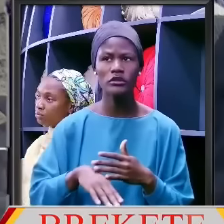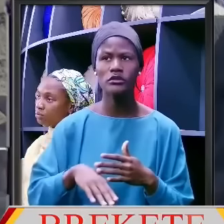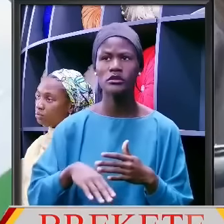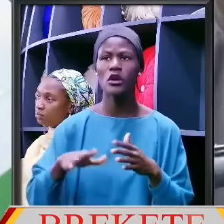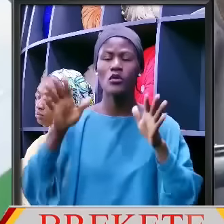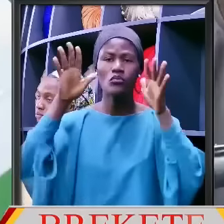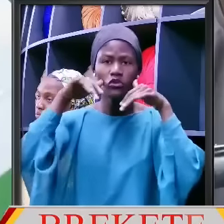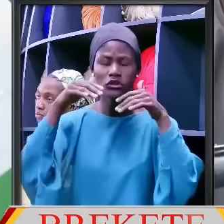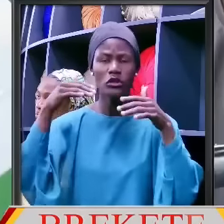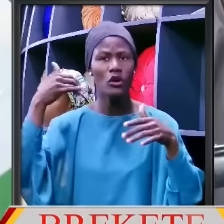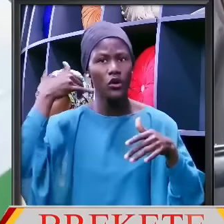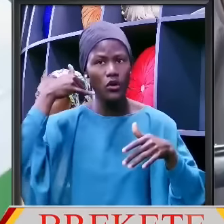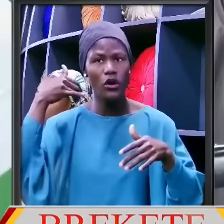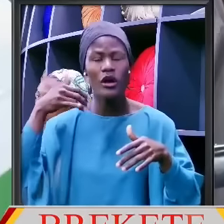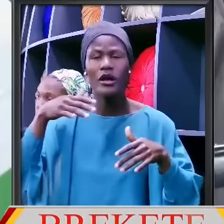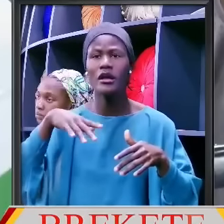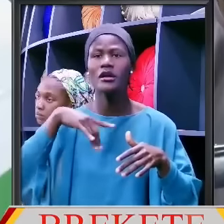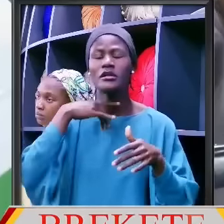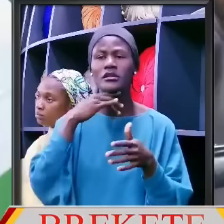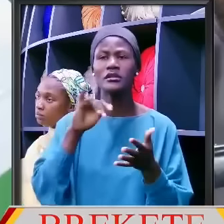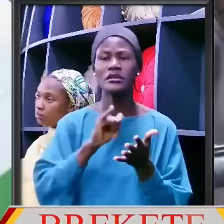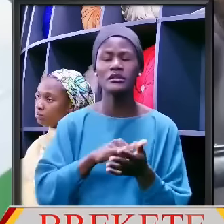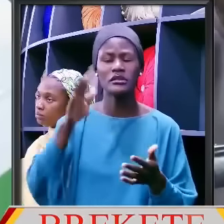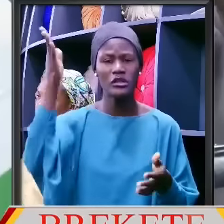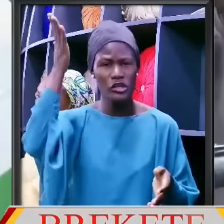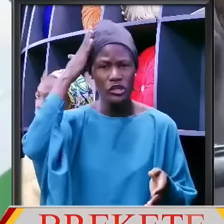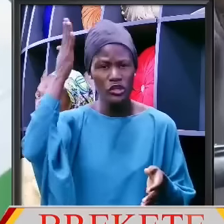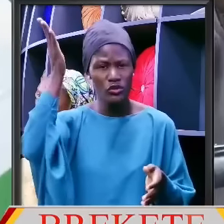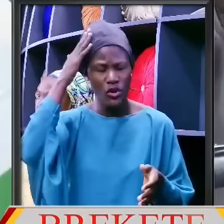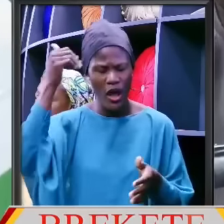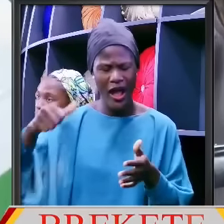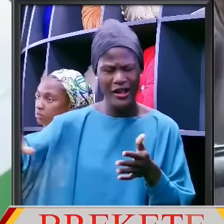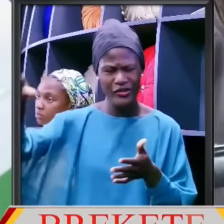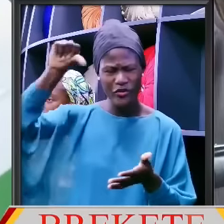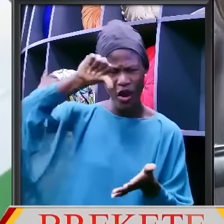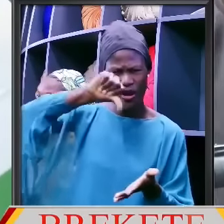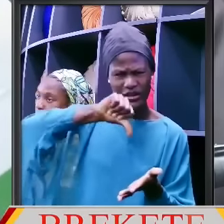another Christian, a Catholic, Abi?